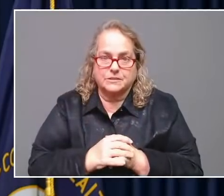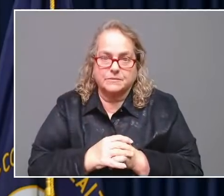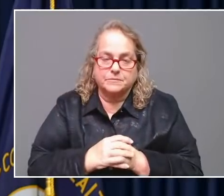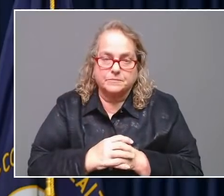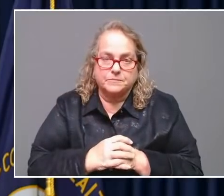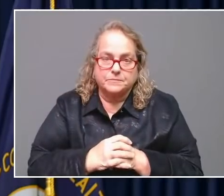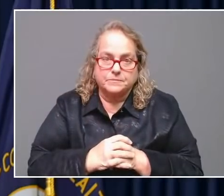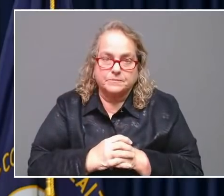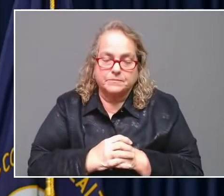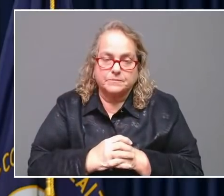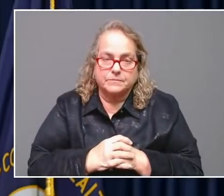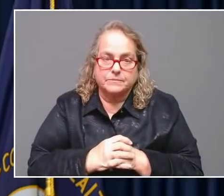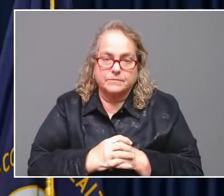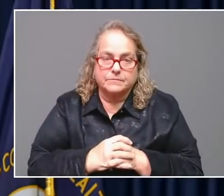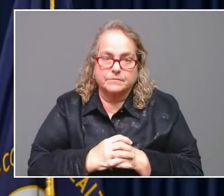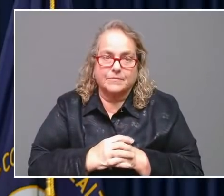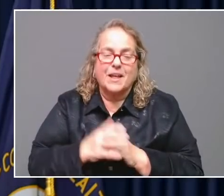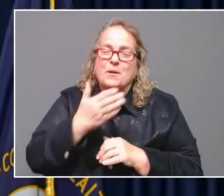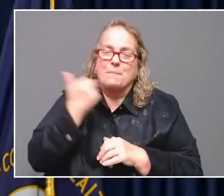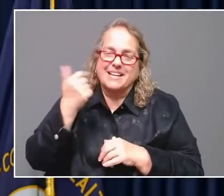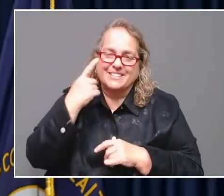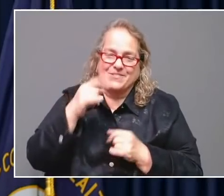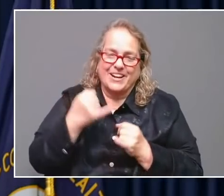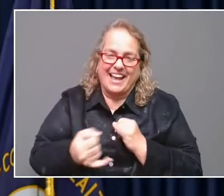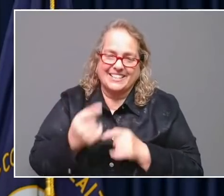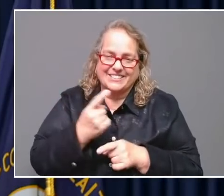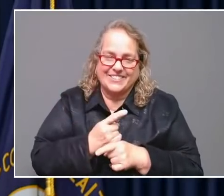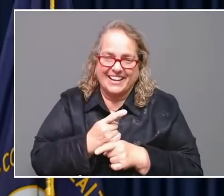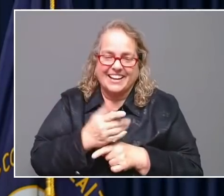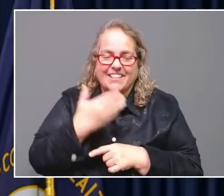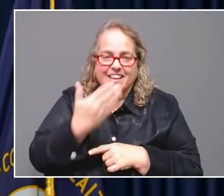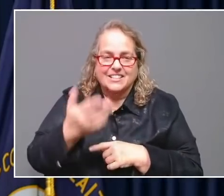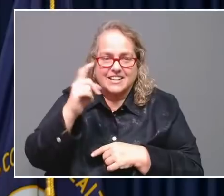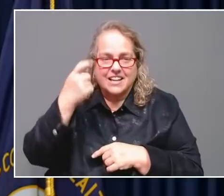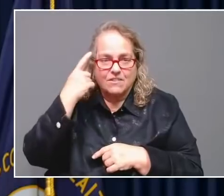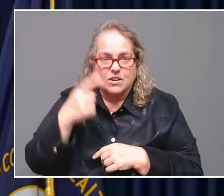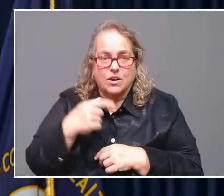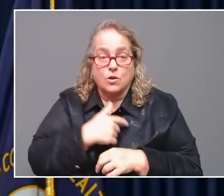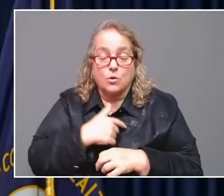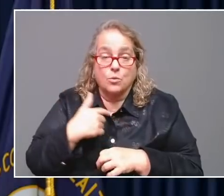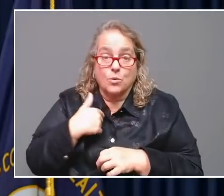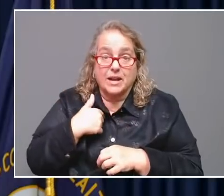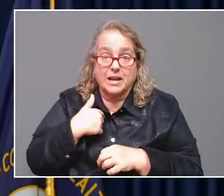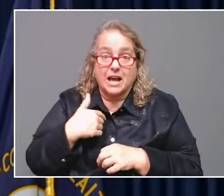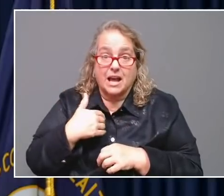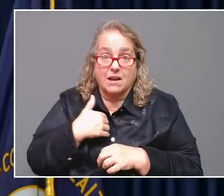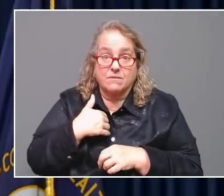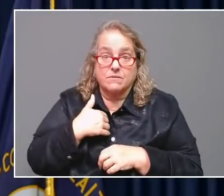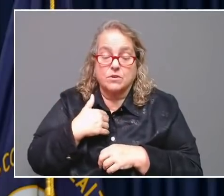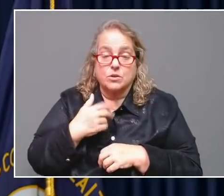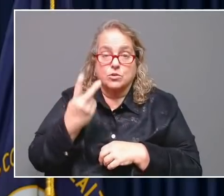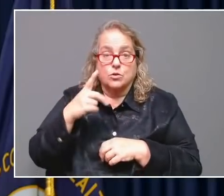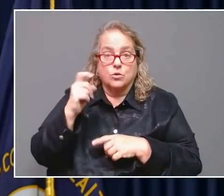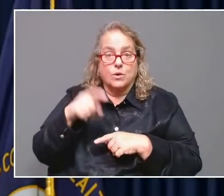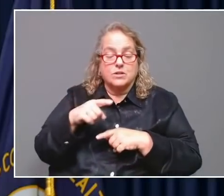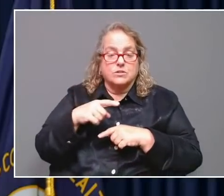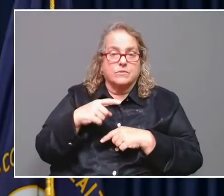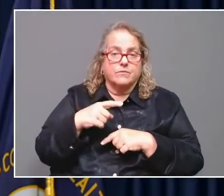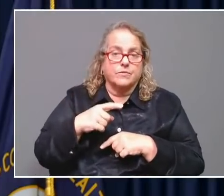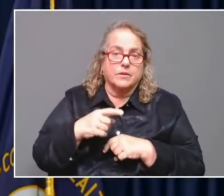Save the best for last, right? No, thanks, Governor. So we have actually two questions. One's from a viewer, so it doesn't count,